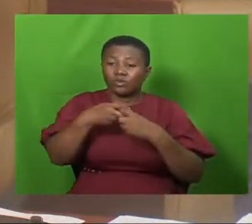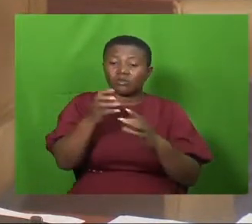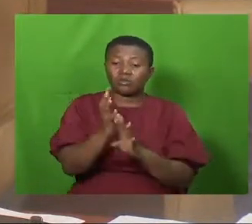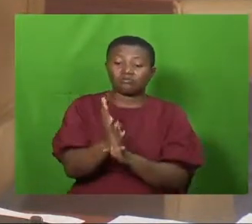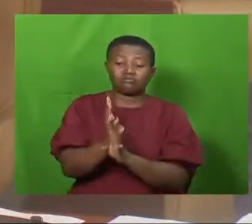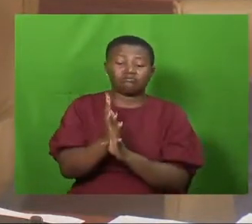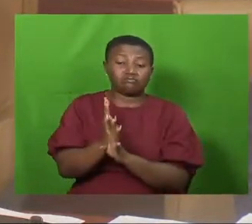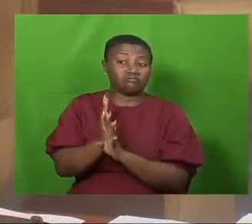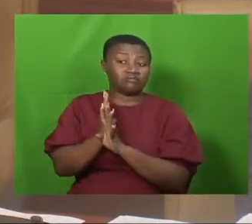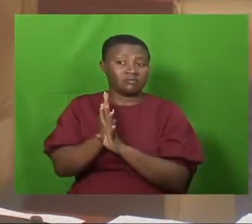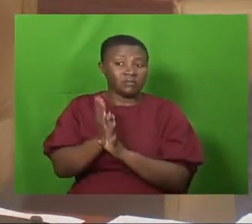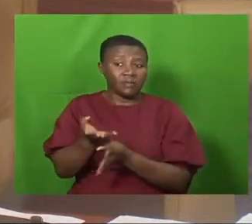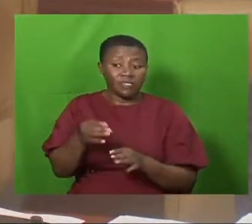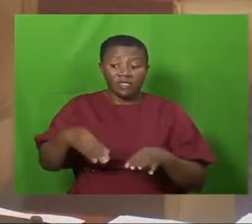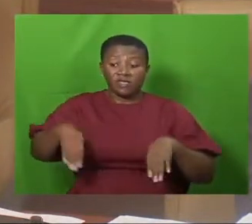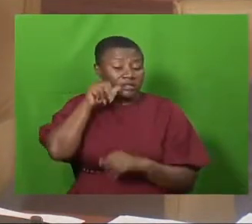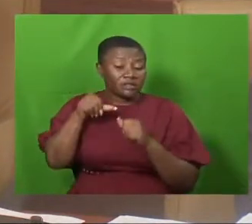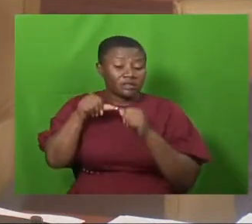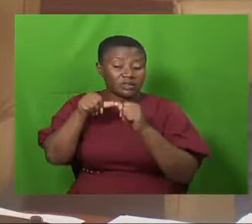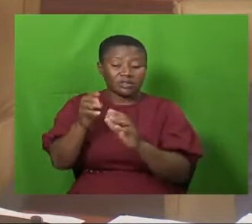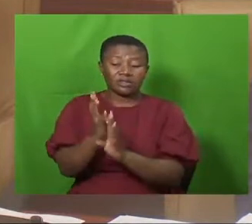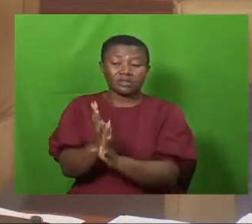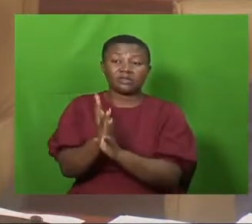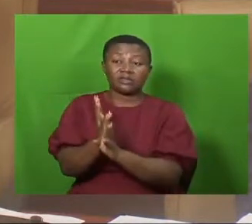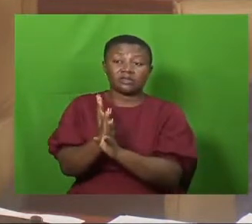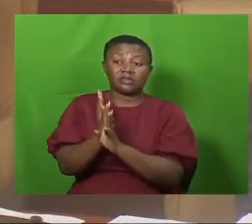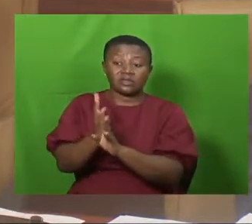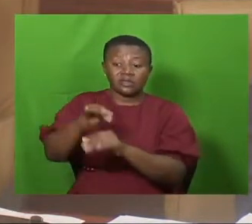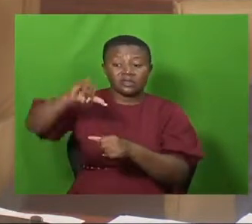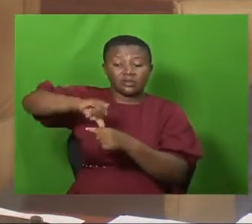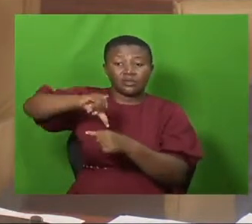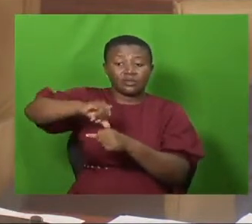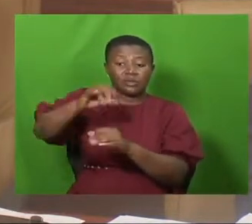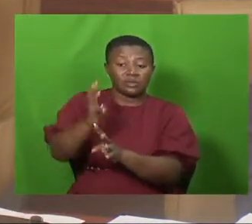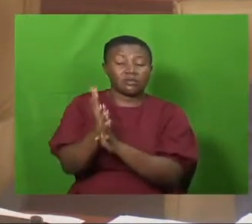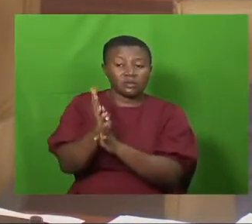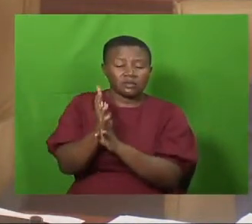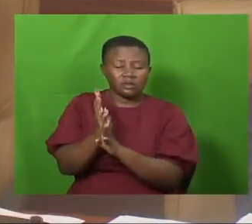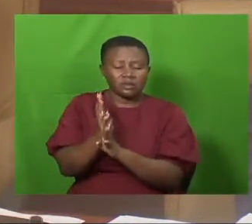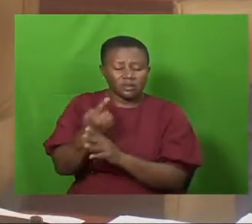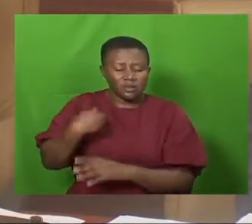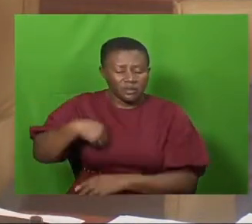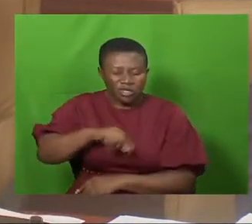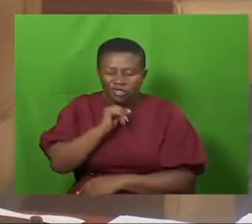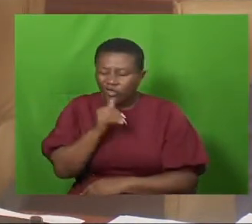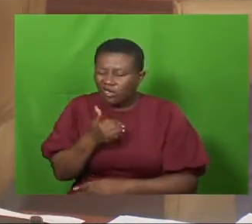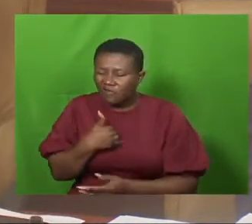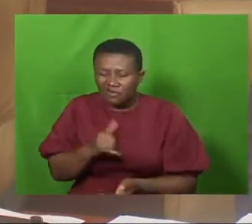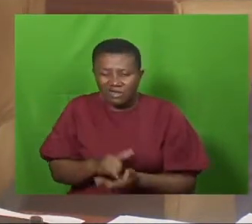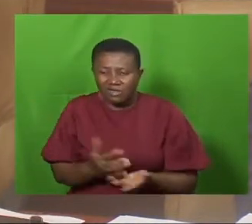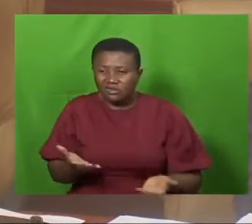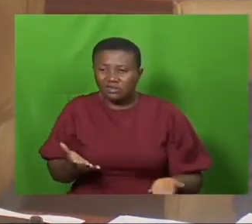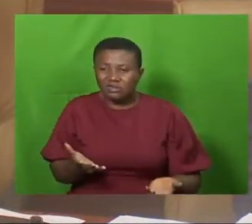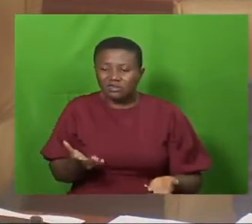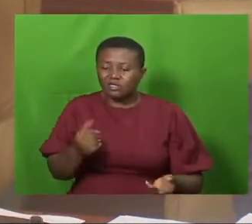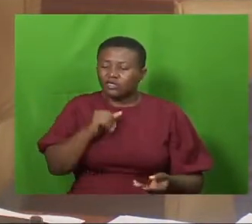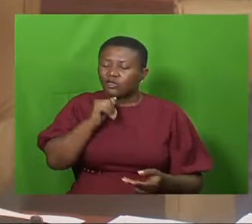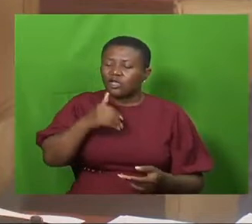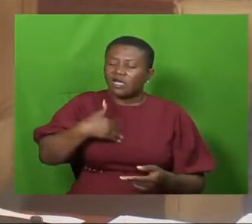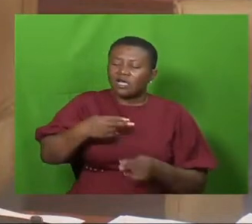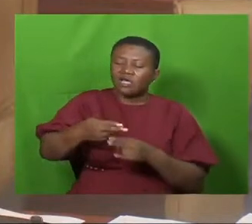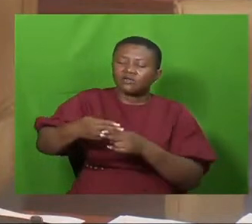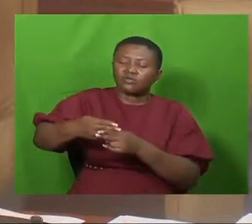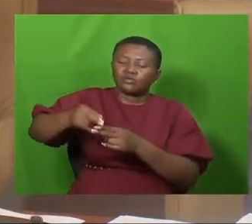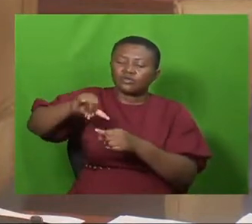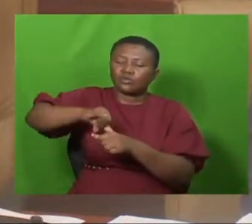is still continuing to experience long at their fuel stations. We don't have any. We don't have any shortages. Our